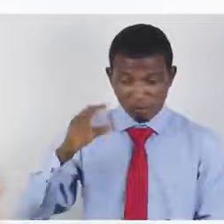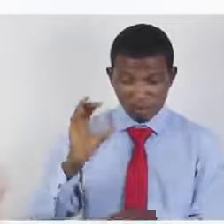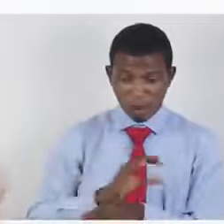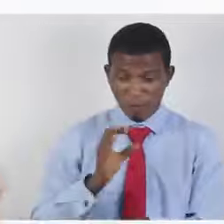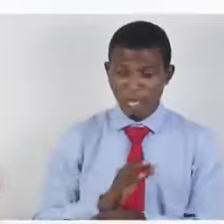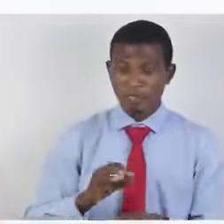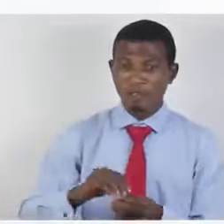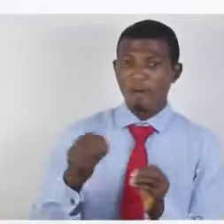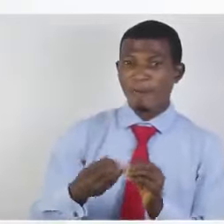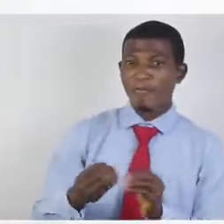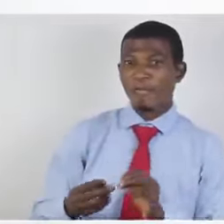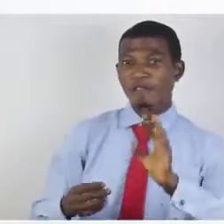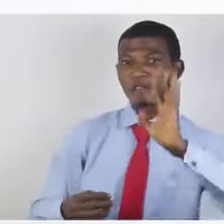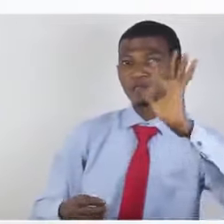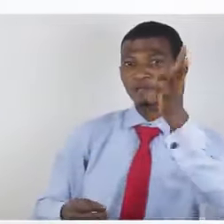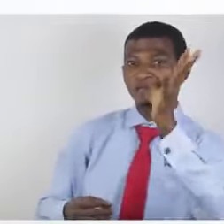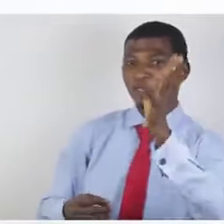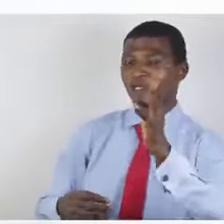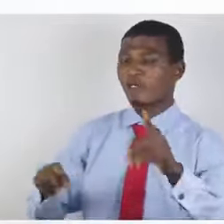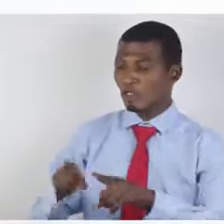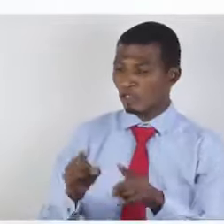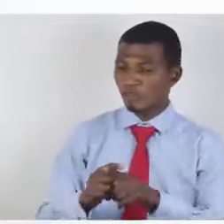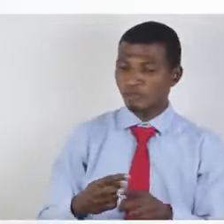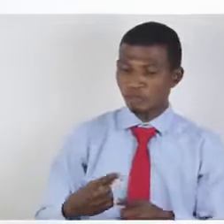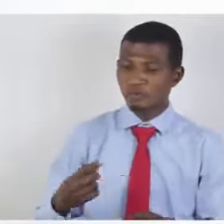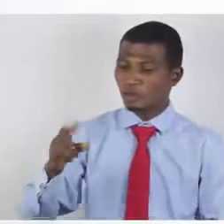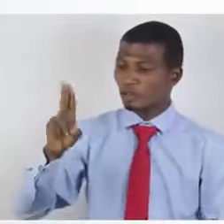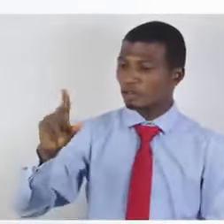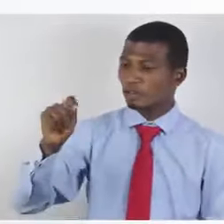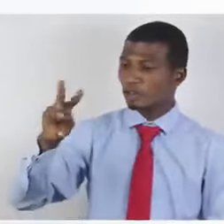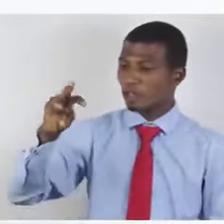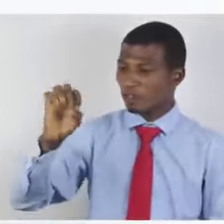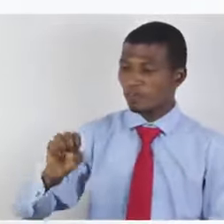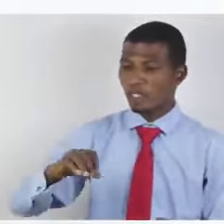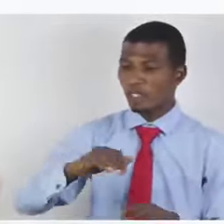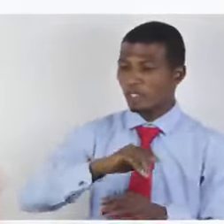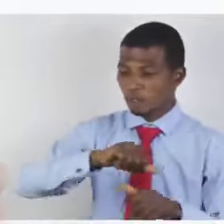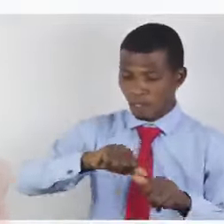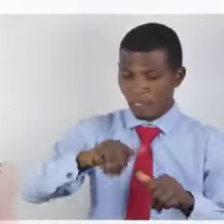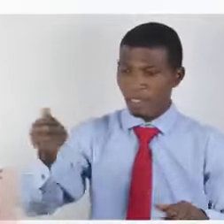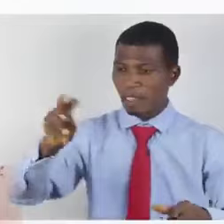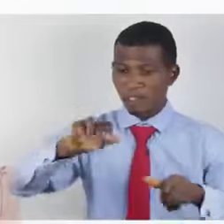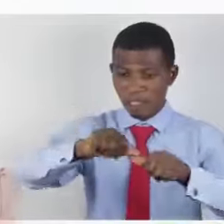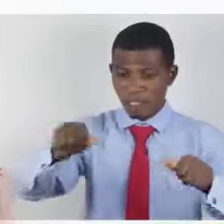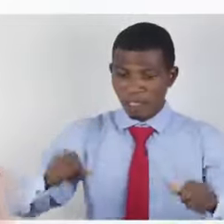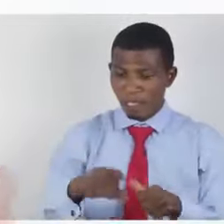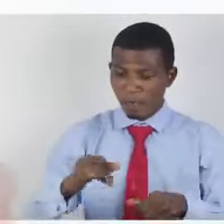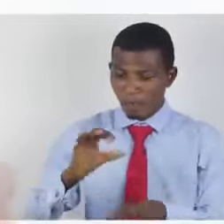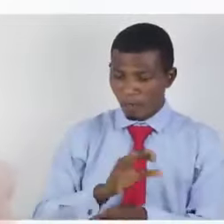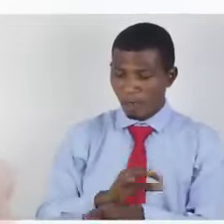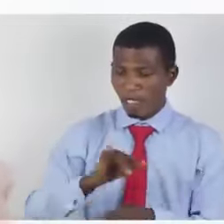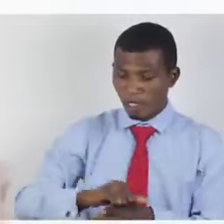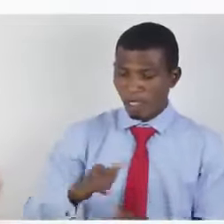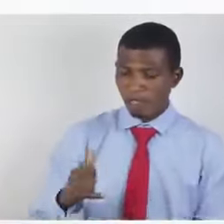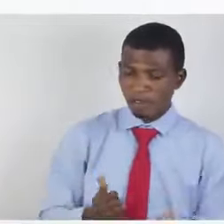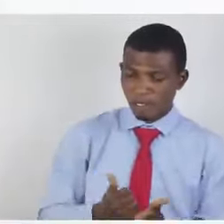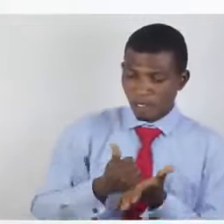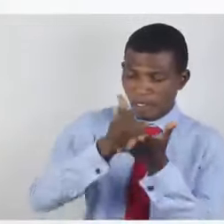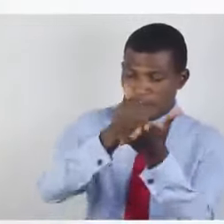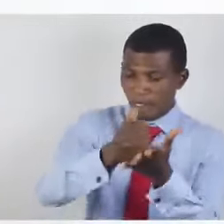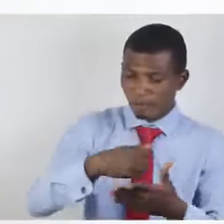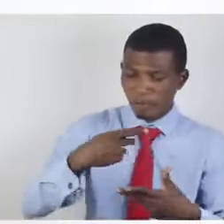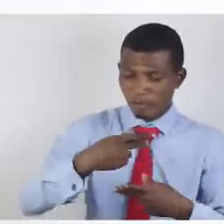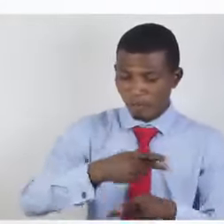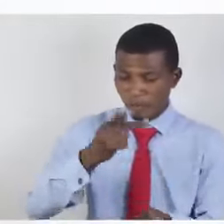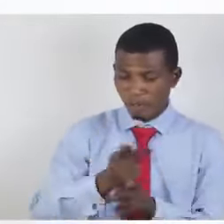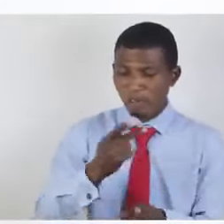there. Then the 4th question, also from UTME 2018, an aspect of commerce that facilitates